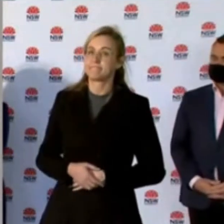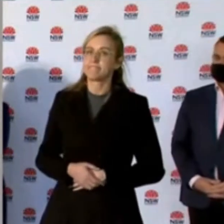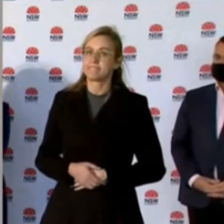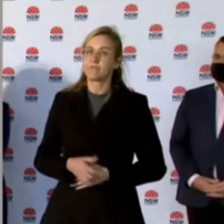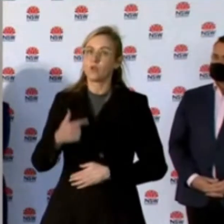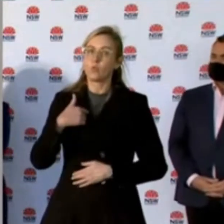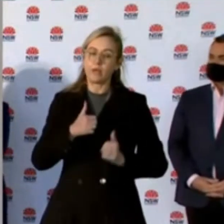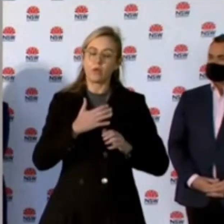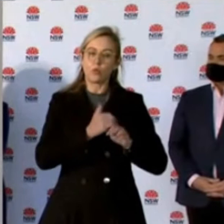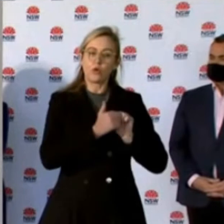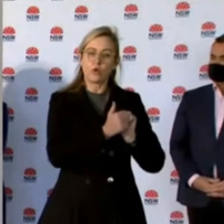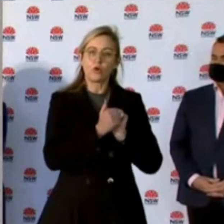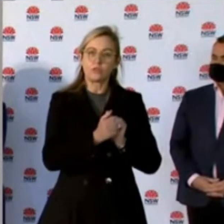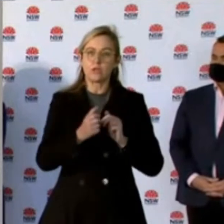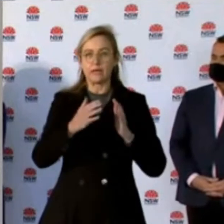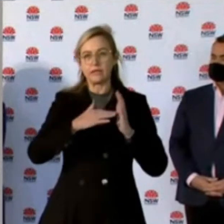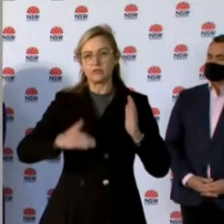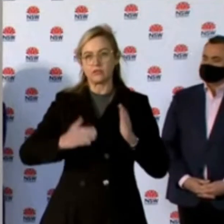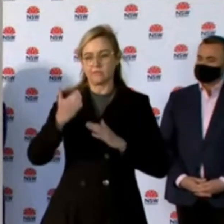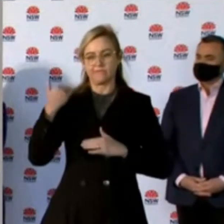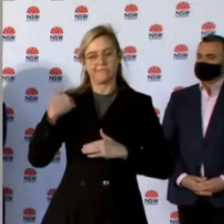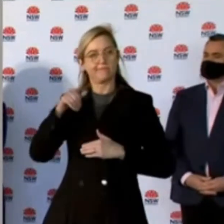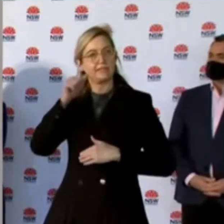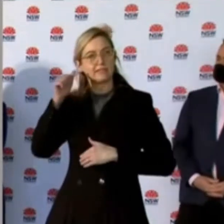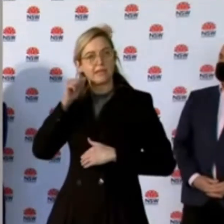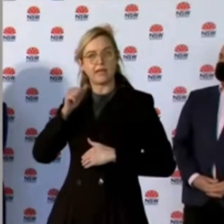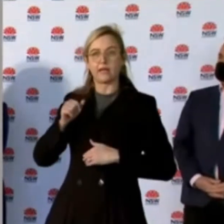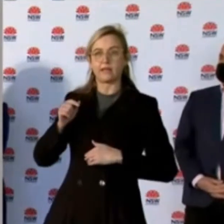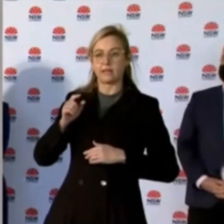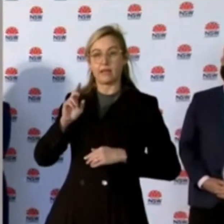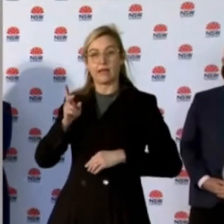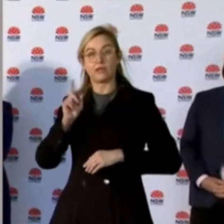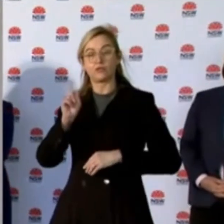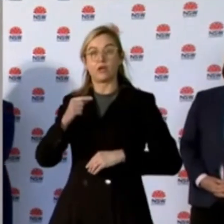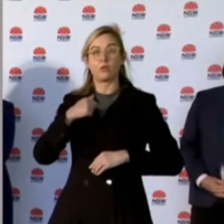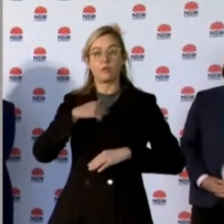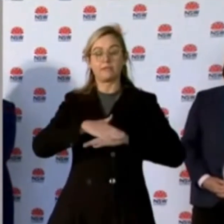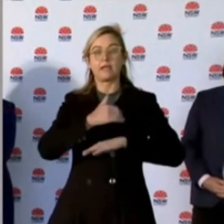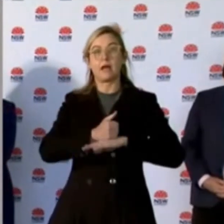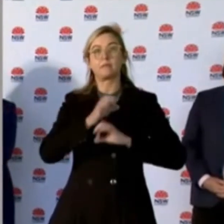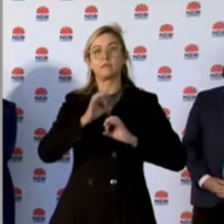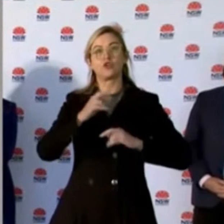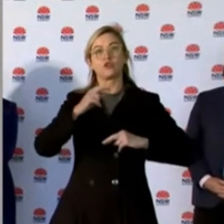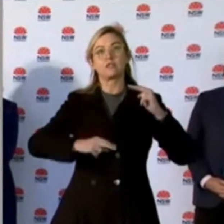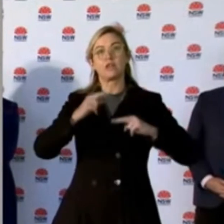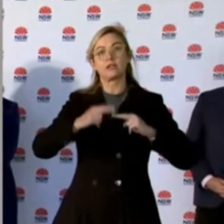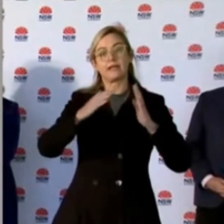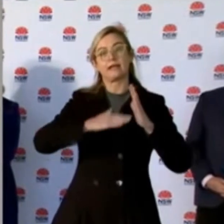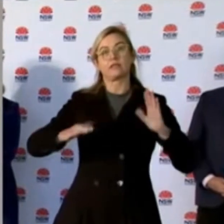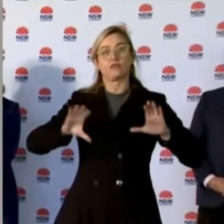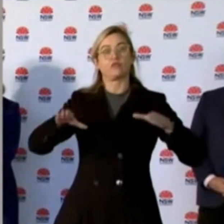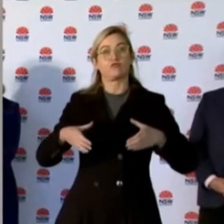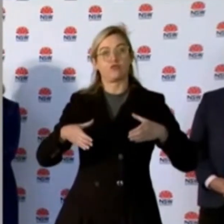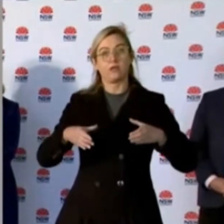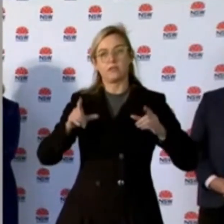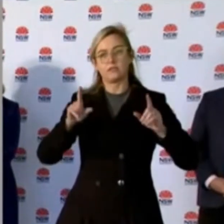industry over the last 24 hours. Today, we are standing up a construction industry group to deal with these issues throughout the